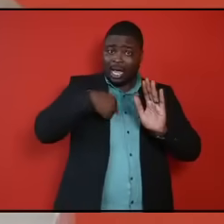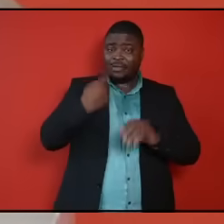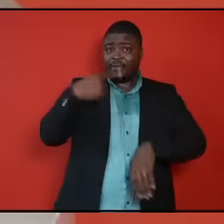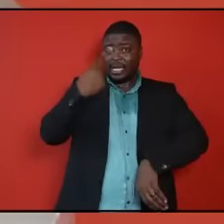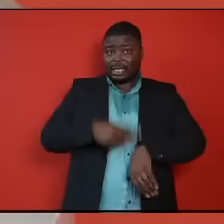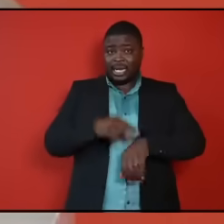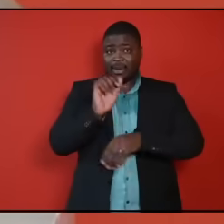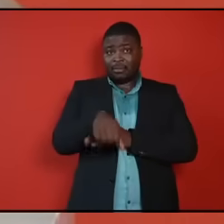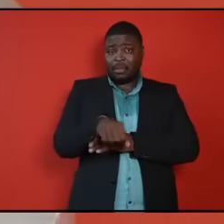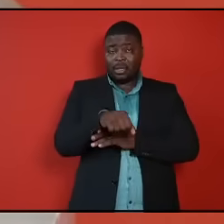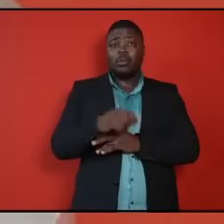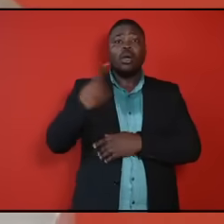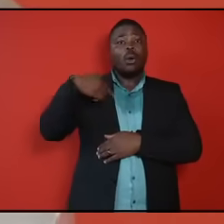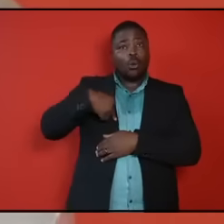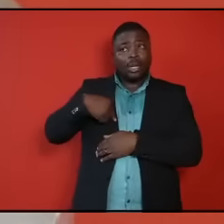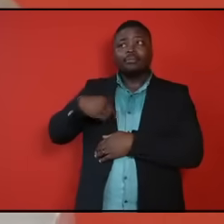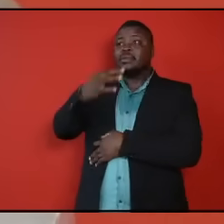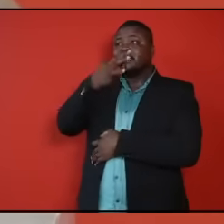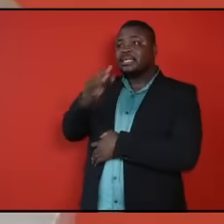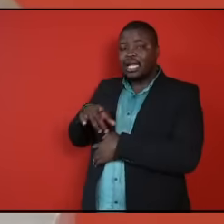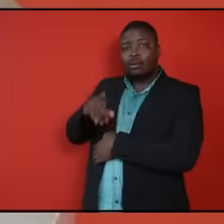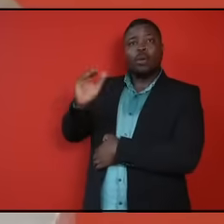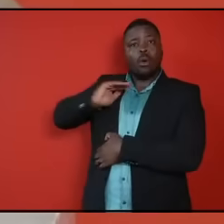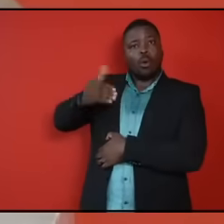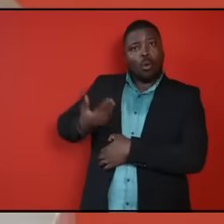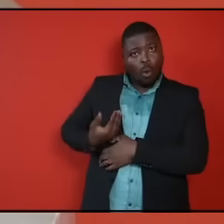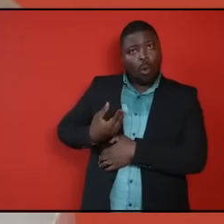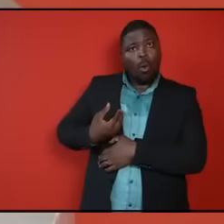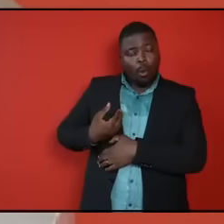When we said a woman is leading,